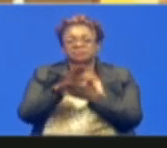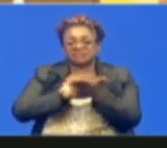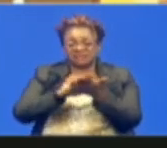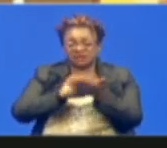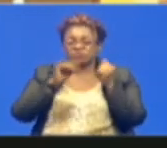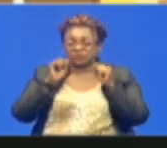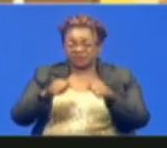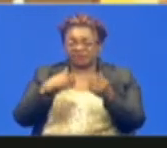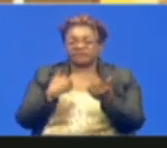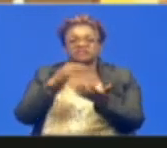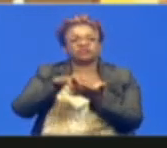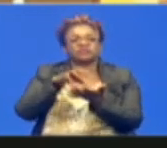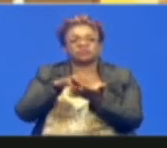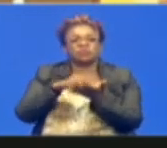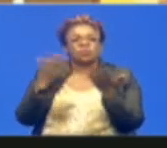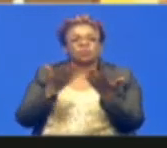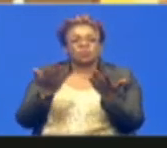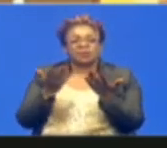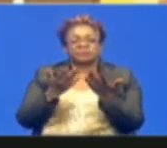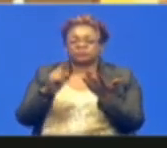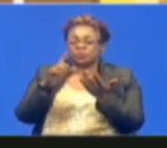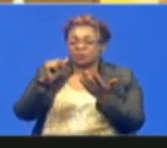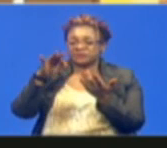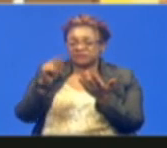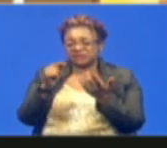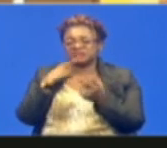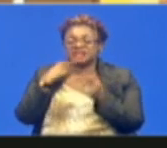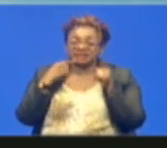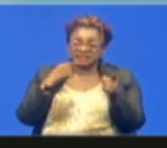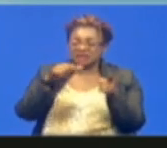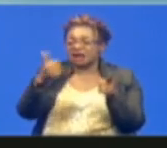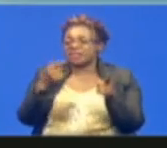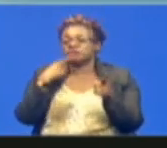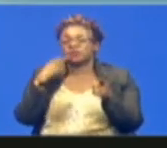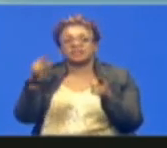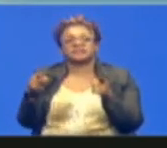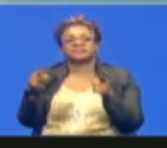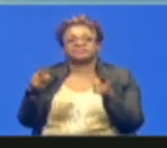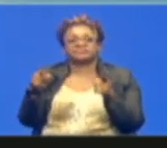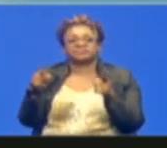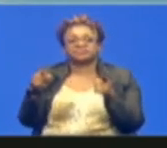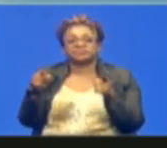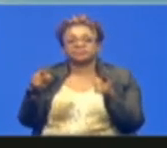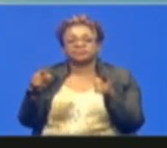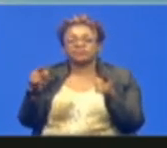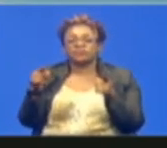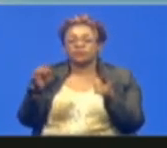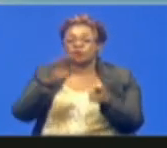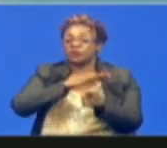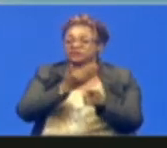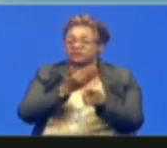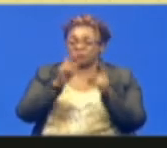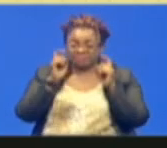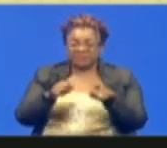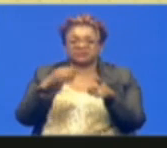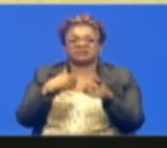at a situation whereby the one act is saying this, the other one is talking the other. Among other things, the authority will need to keep a tight